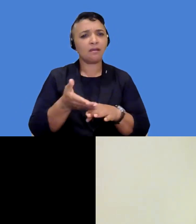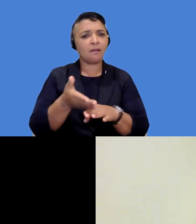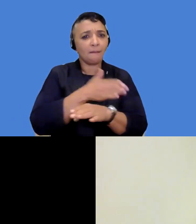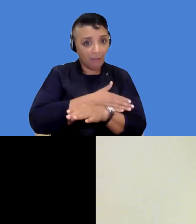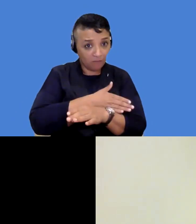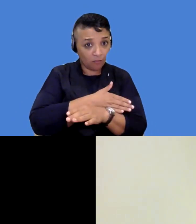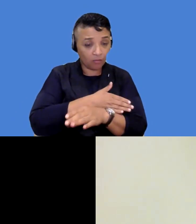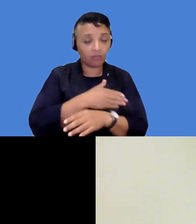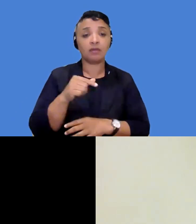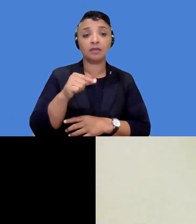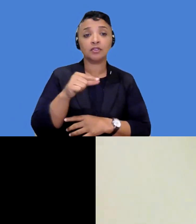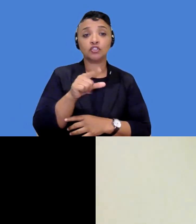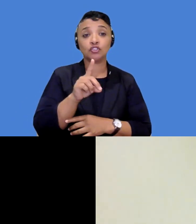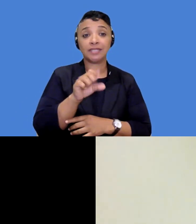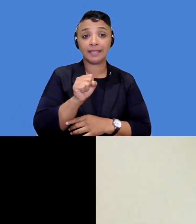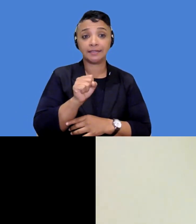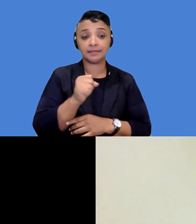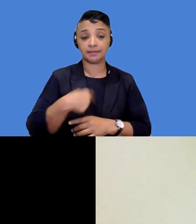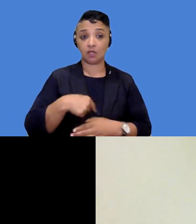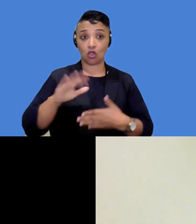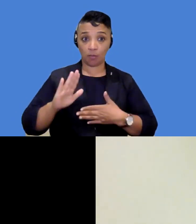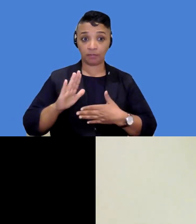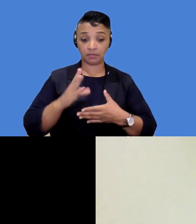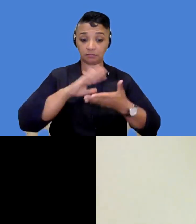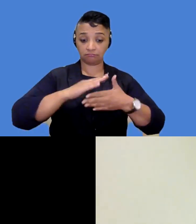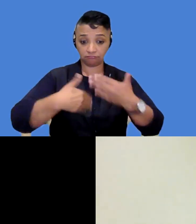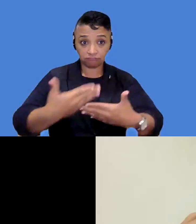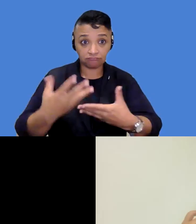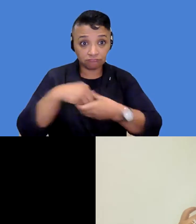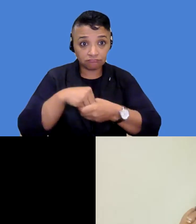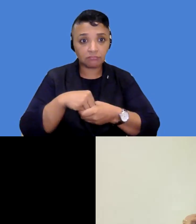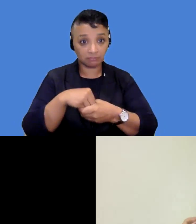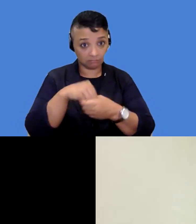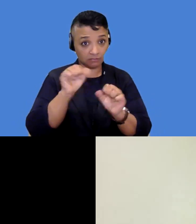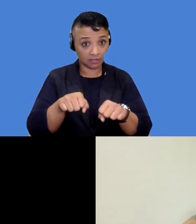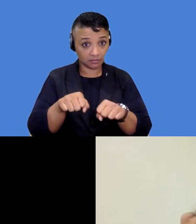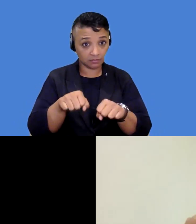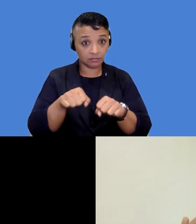involved in the implementation of commitments?